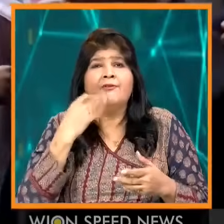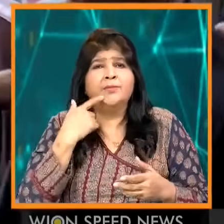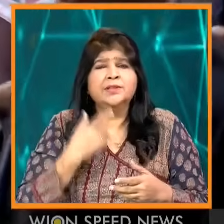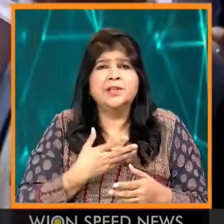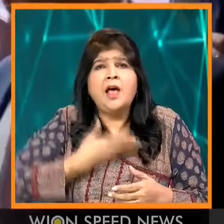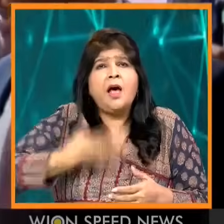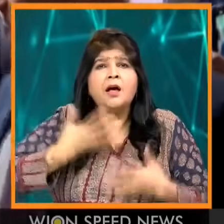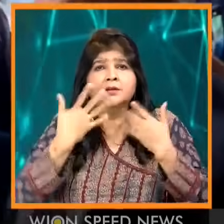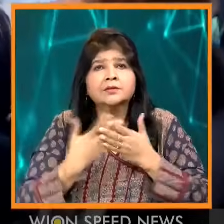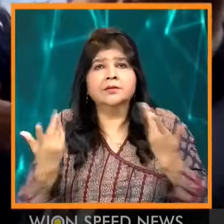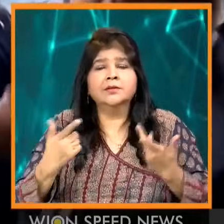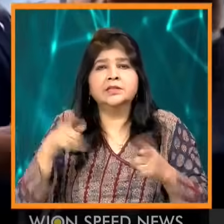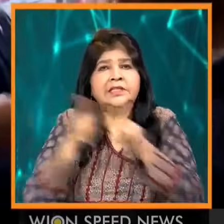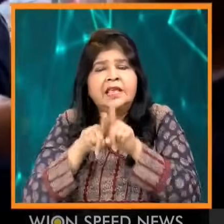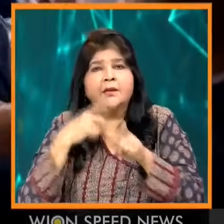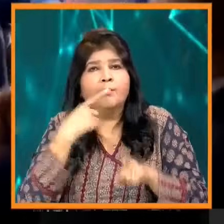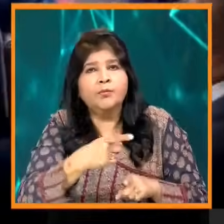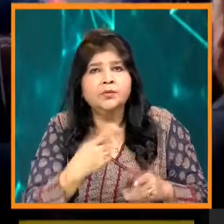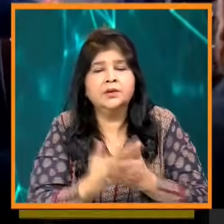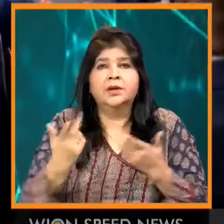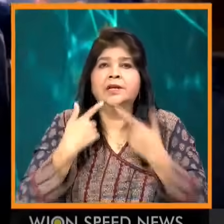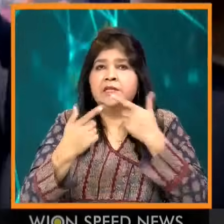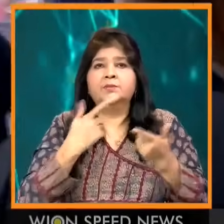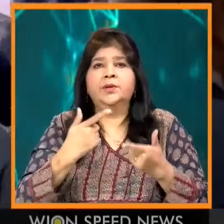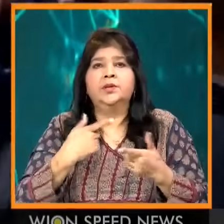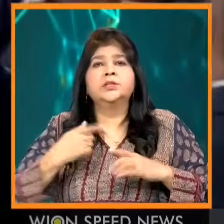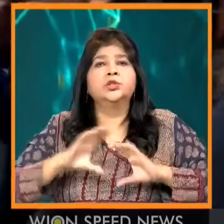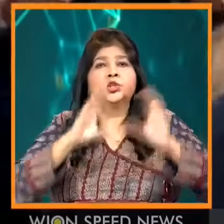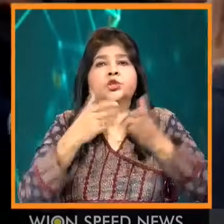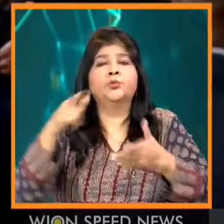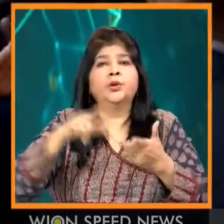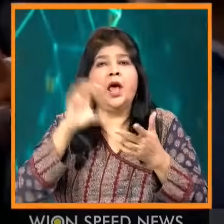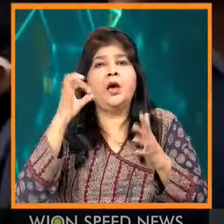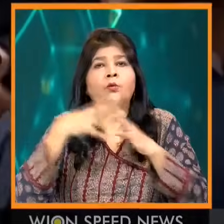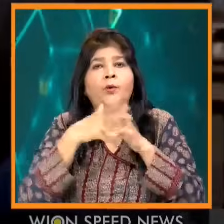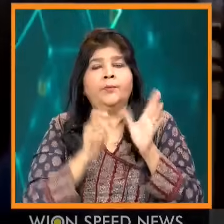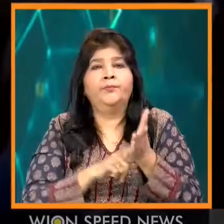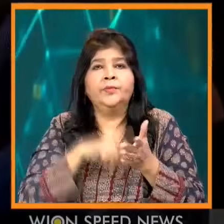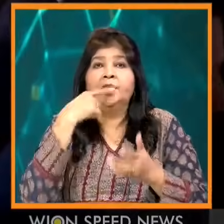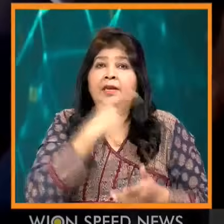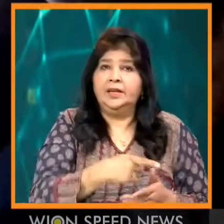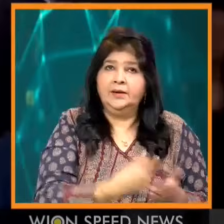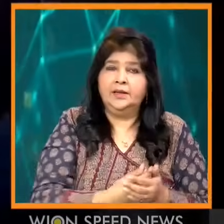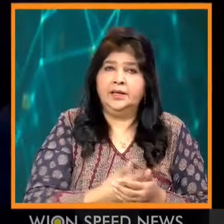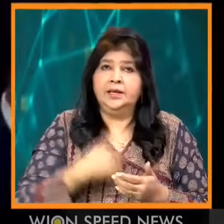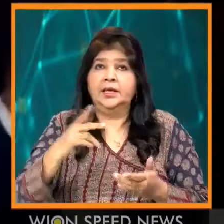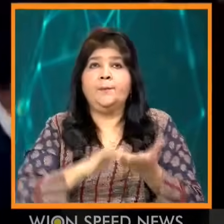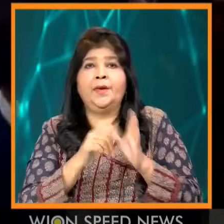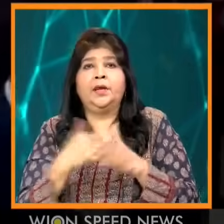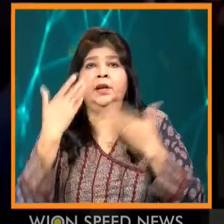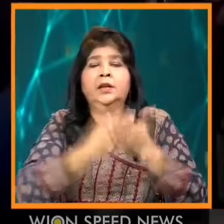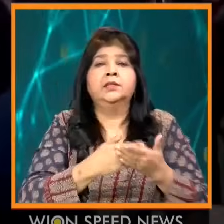Macron by imitating his accent while speaking to his supporters in Iowa And Trump claimed that he threatened Macron to put